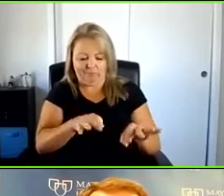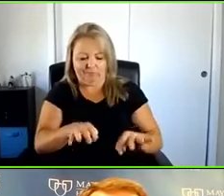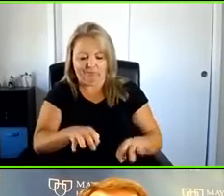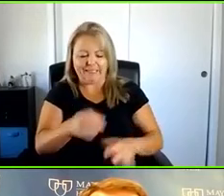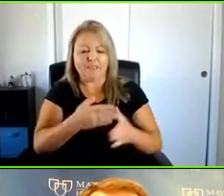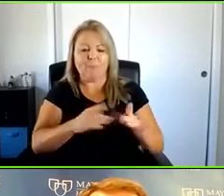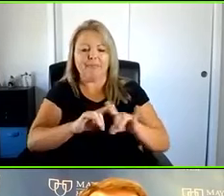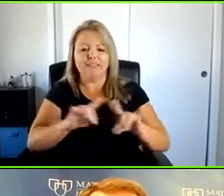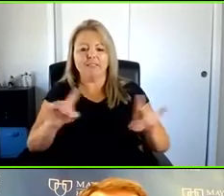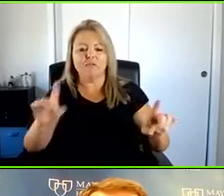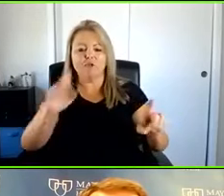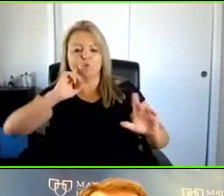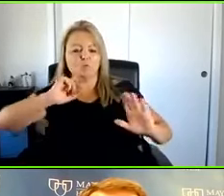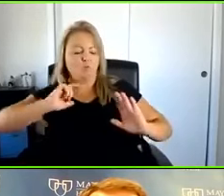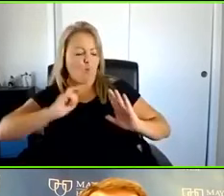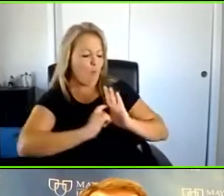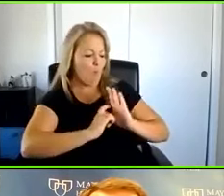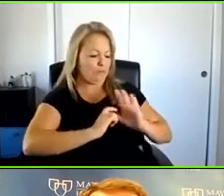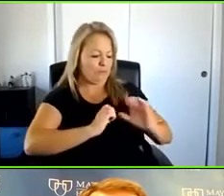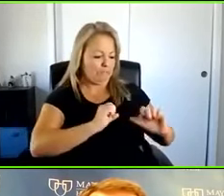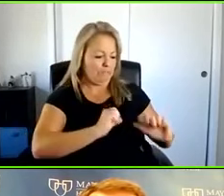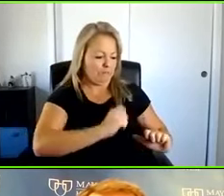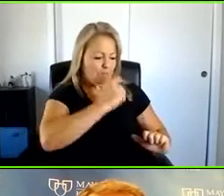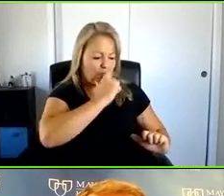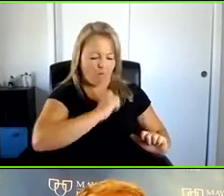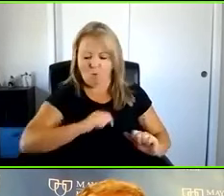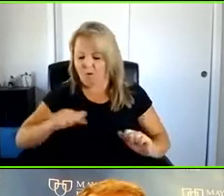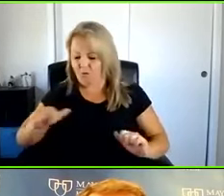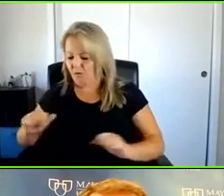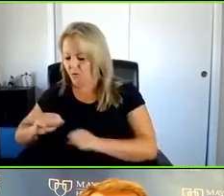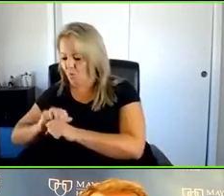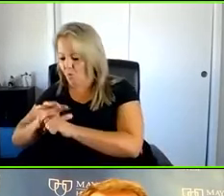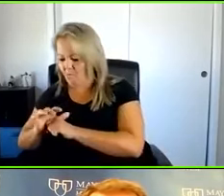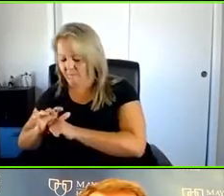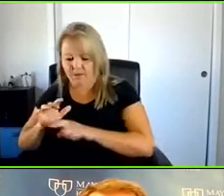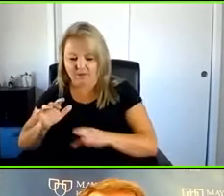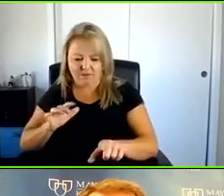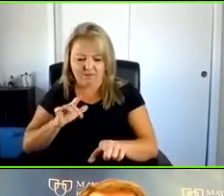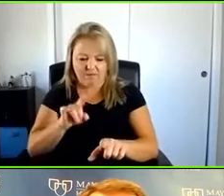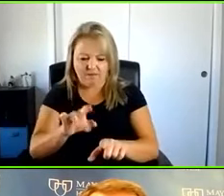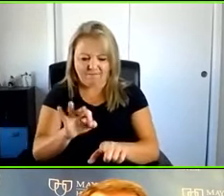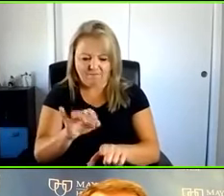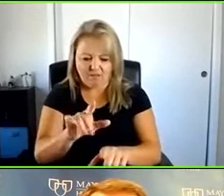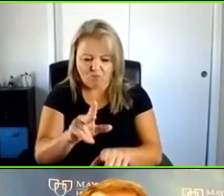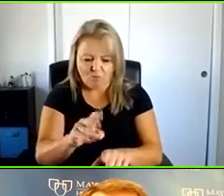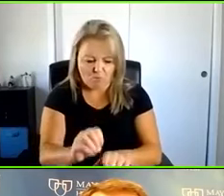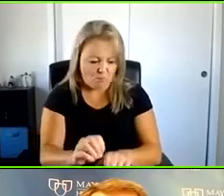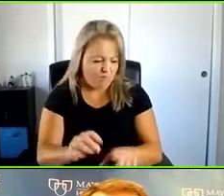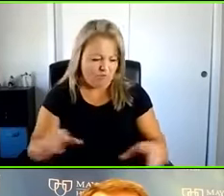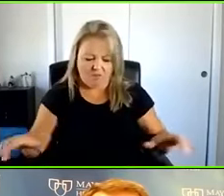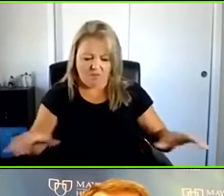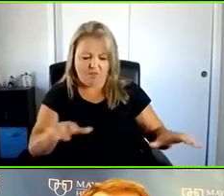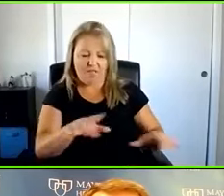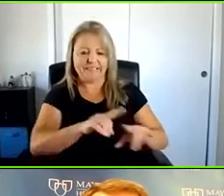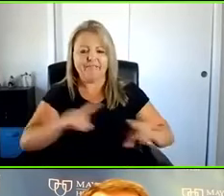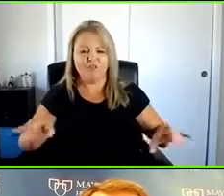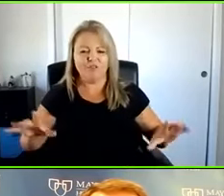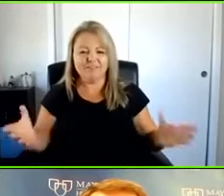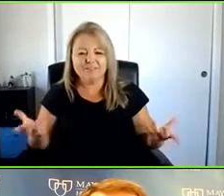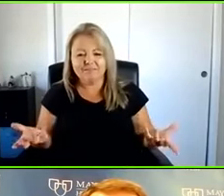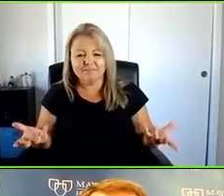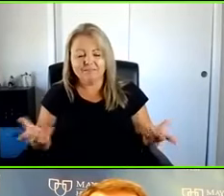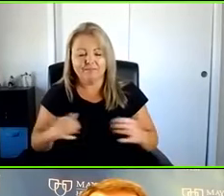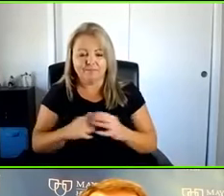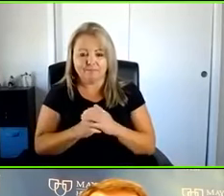people might notice in their potentially if they think they might have cold symptoms versus COVID-19 symptoms?